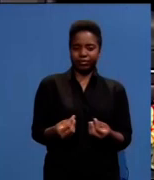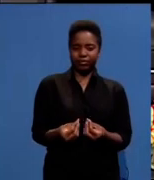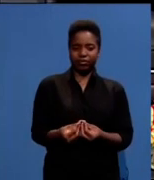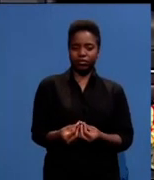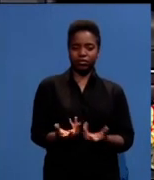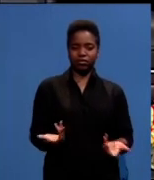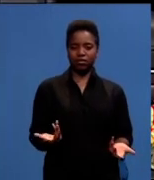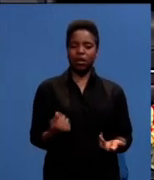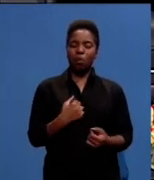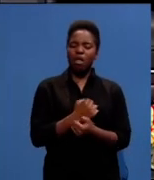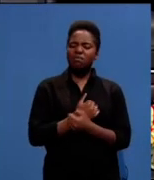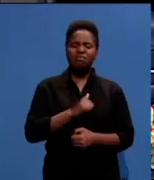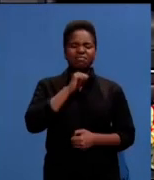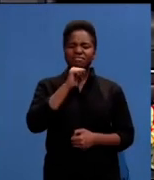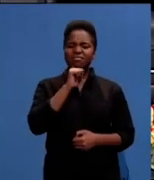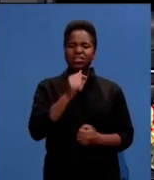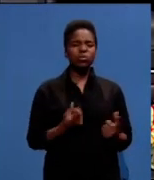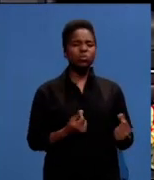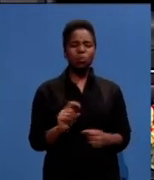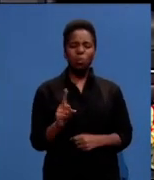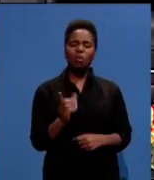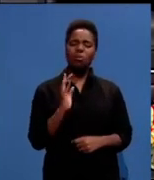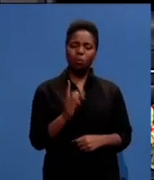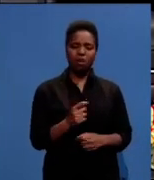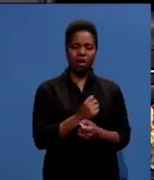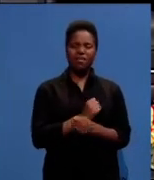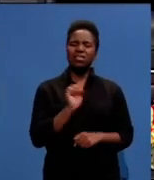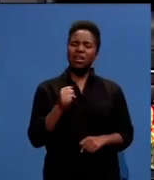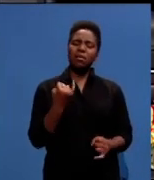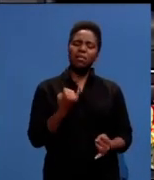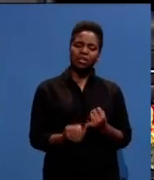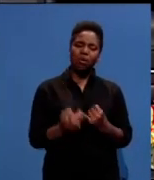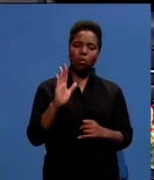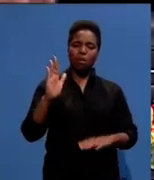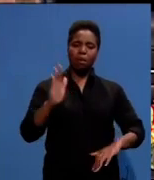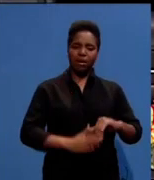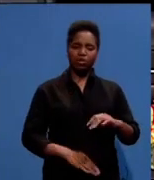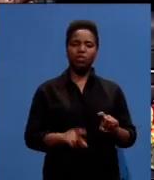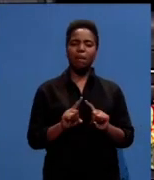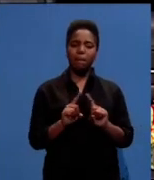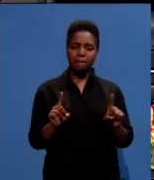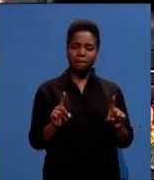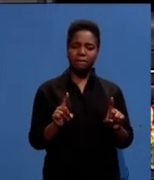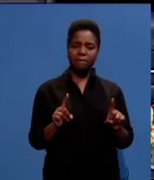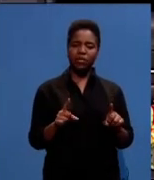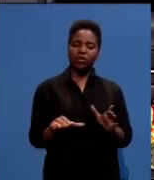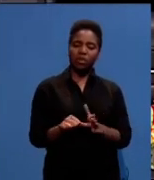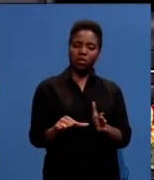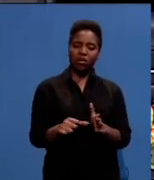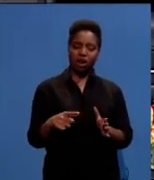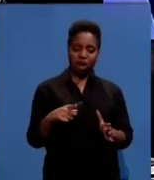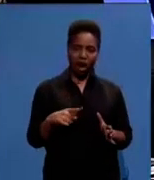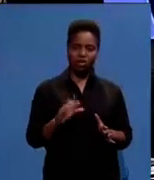will love you unconditionally, no matter what. Yes, you can make mistakes, will punish you. There's consequences to it. But the parameters are there to guide you, not